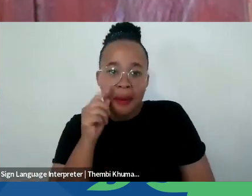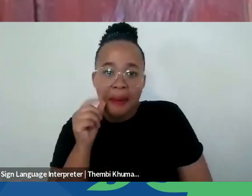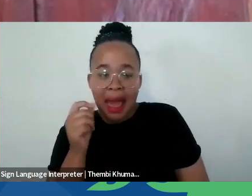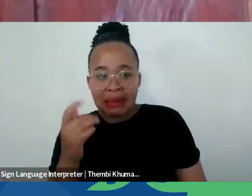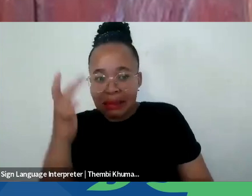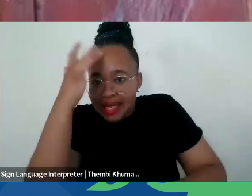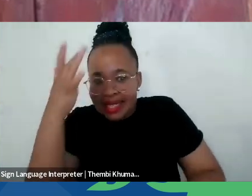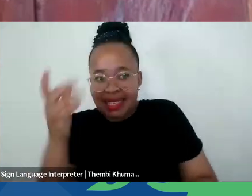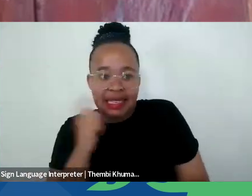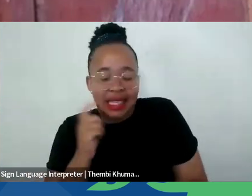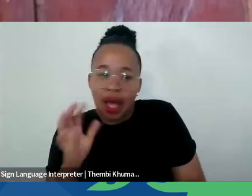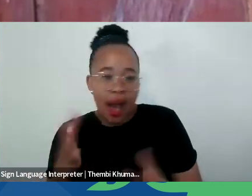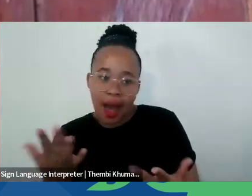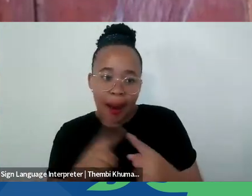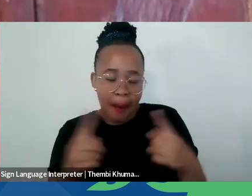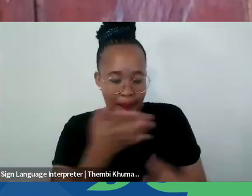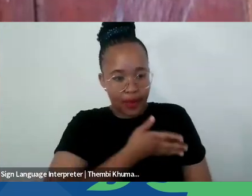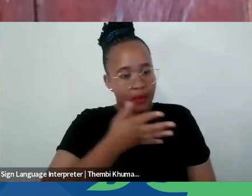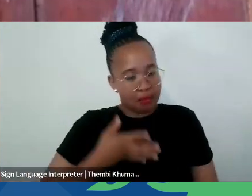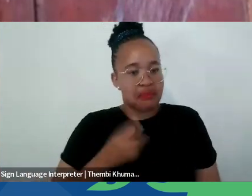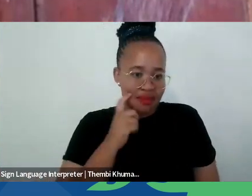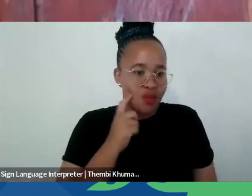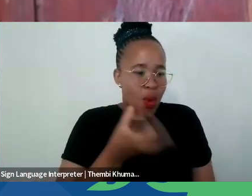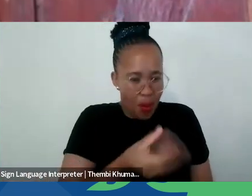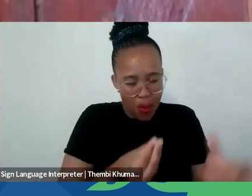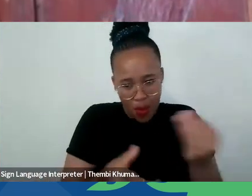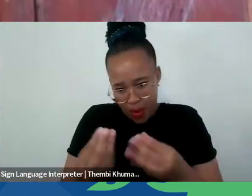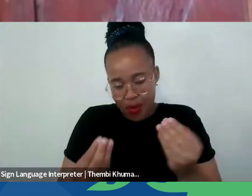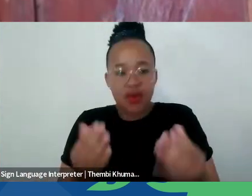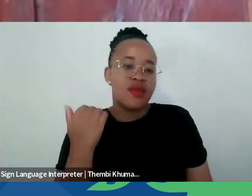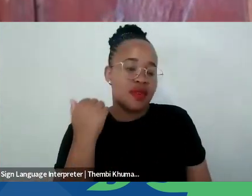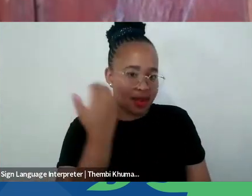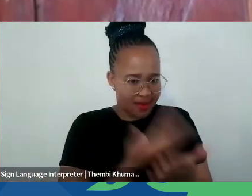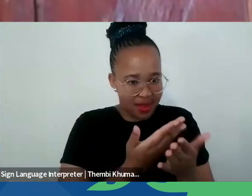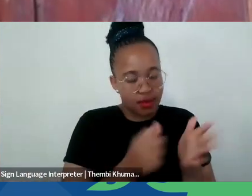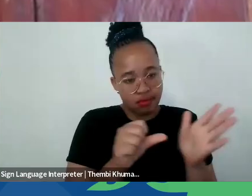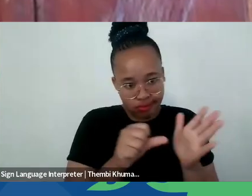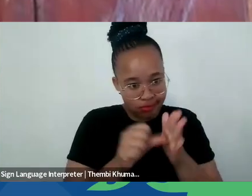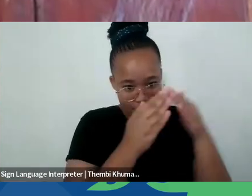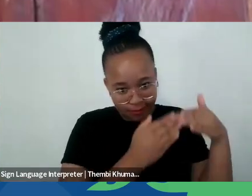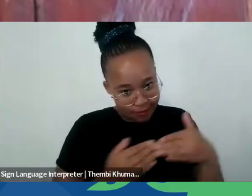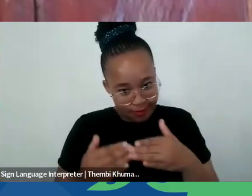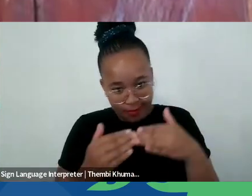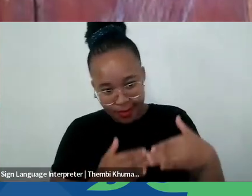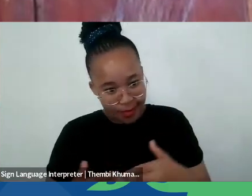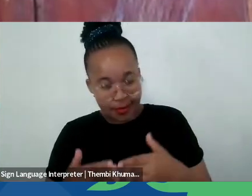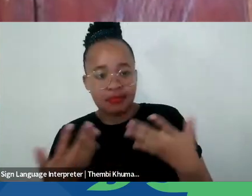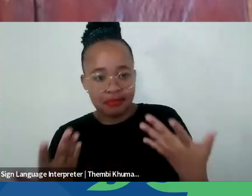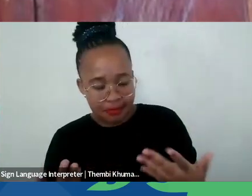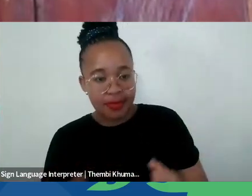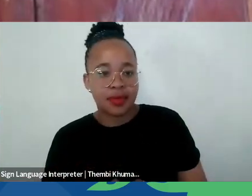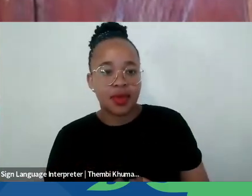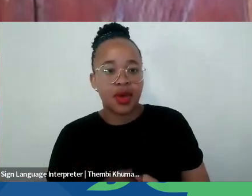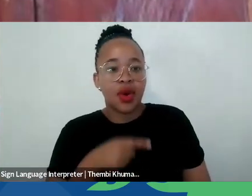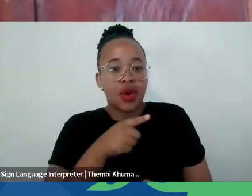women could not. So when we came to this understanding and realization, now you need to just learn, like, how are you taking the drug?